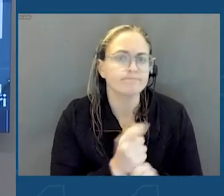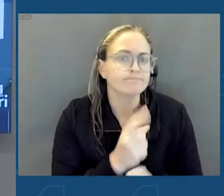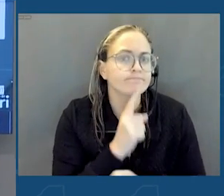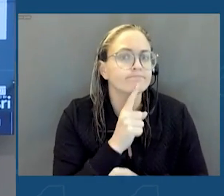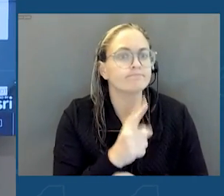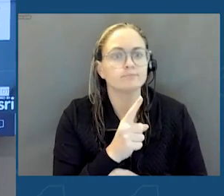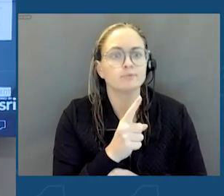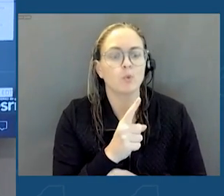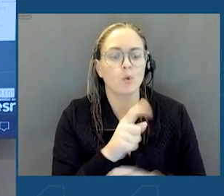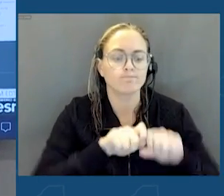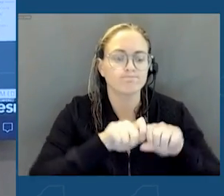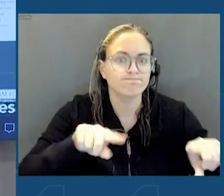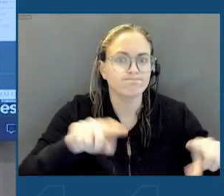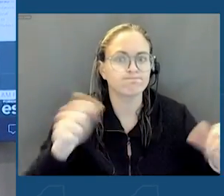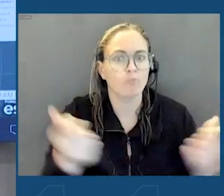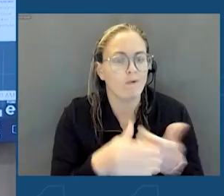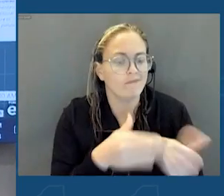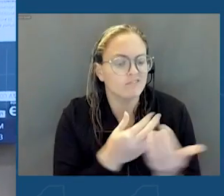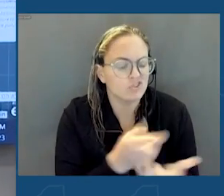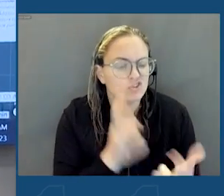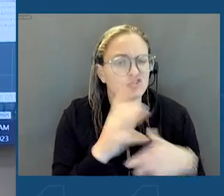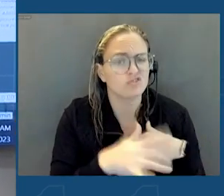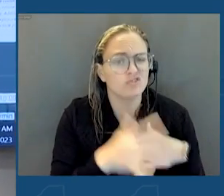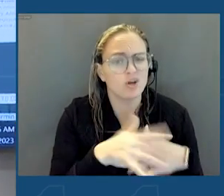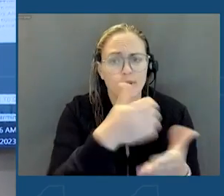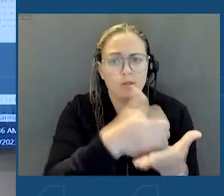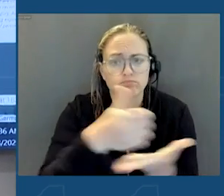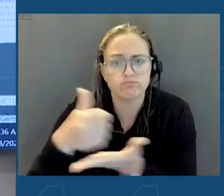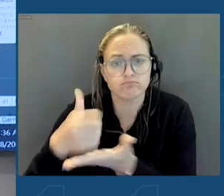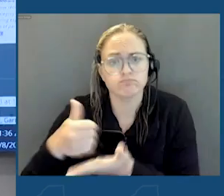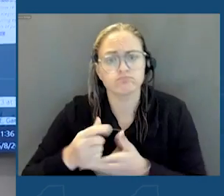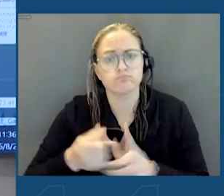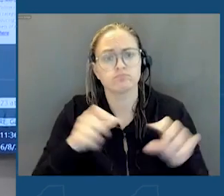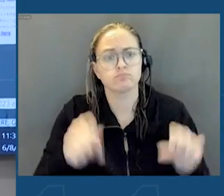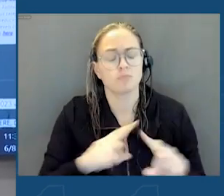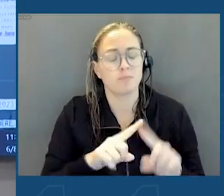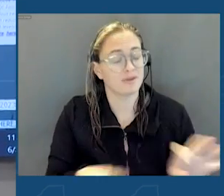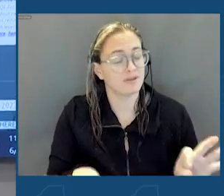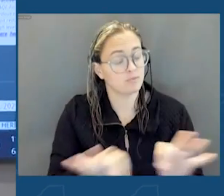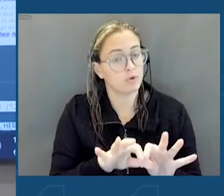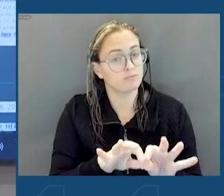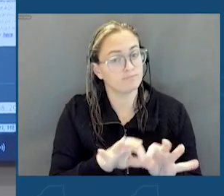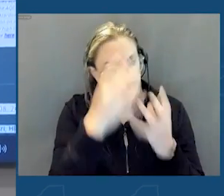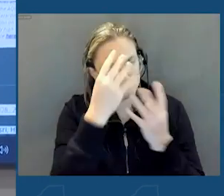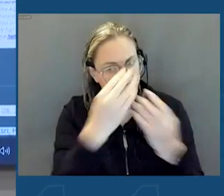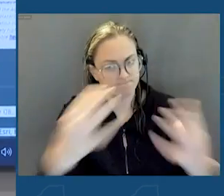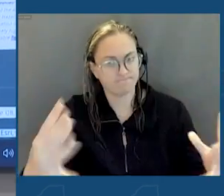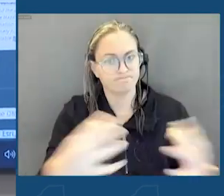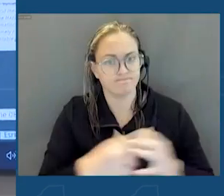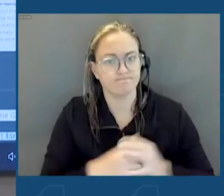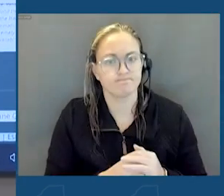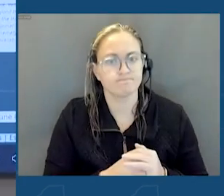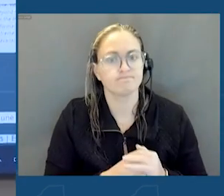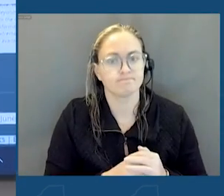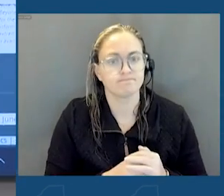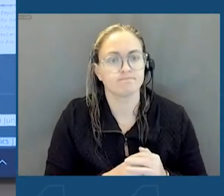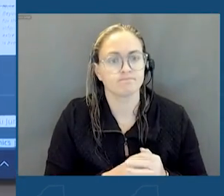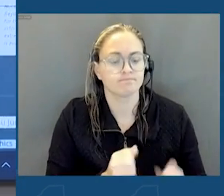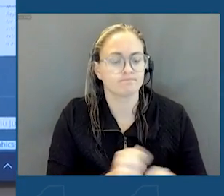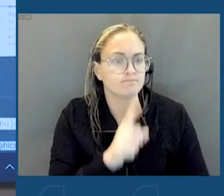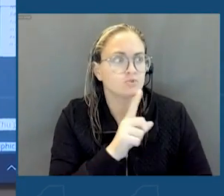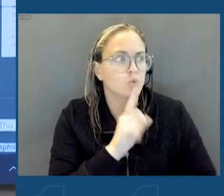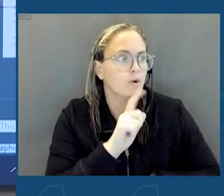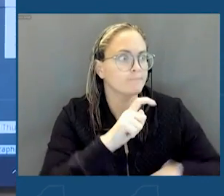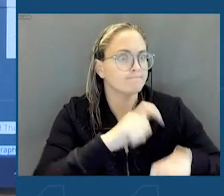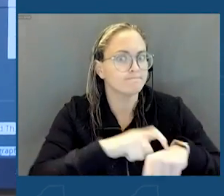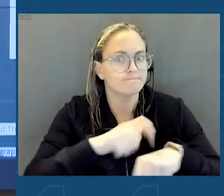are deploying all of our resources and help to anybody where we can. And the most important thing is information. The most important thing we can do is give people real-time